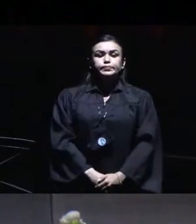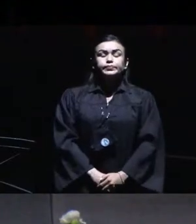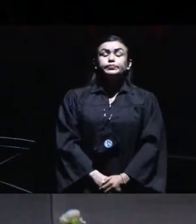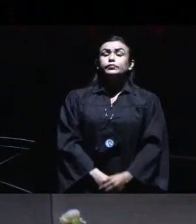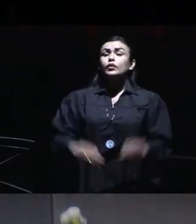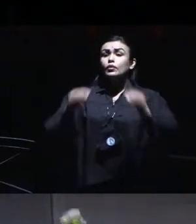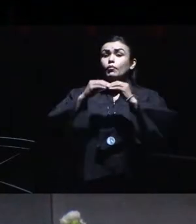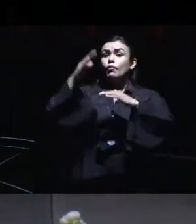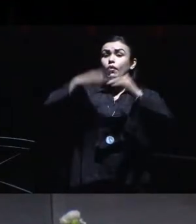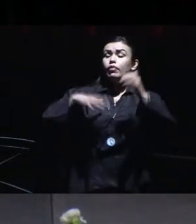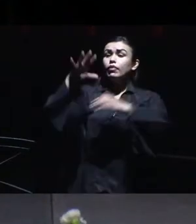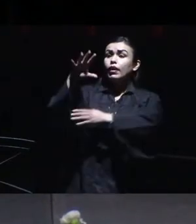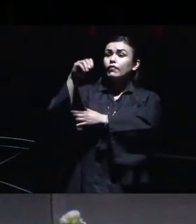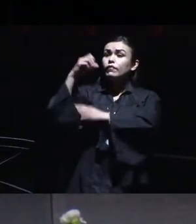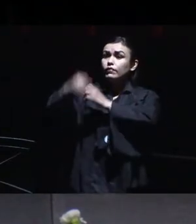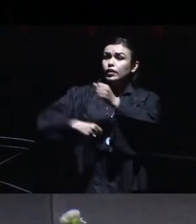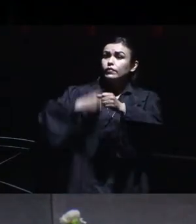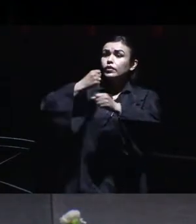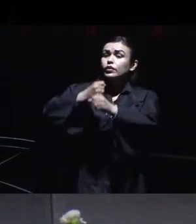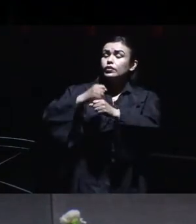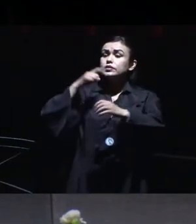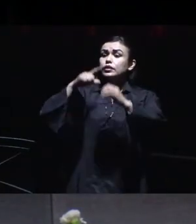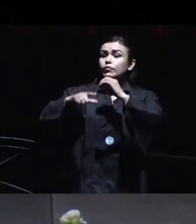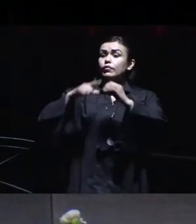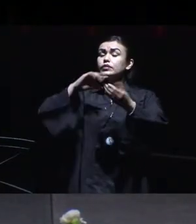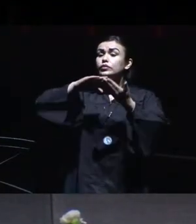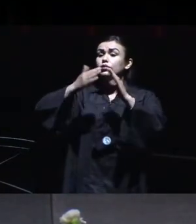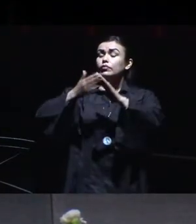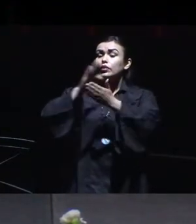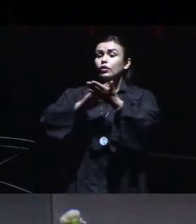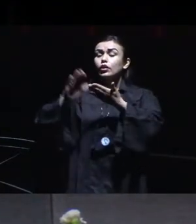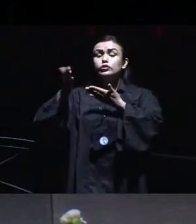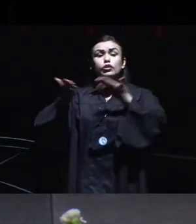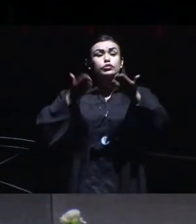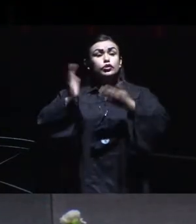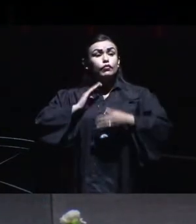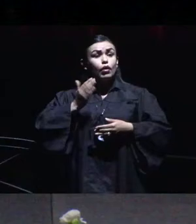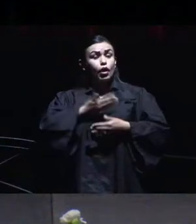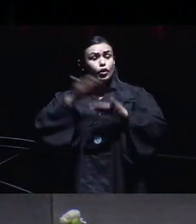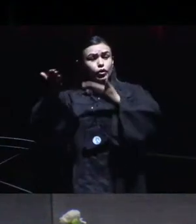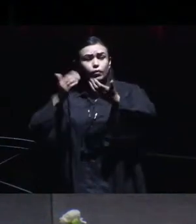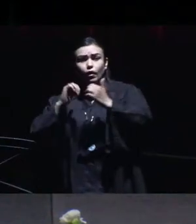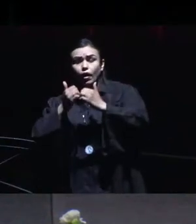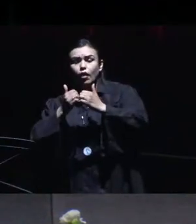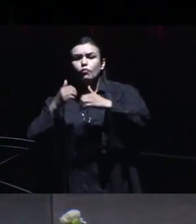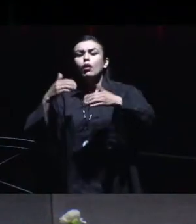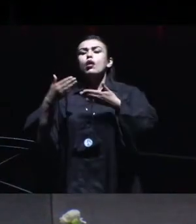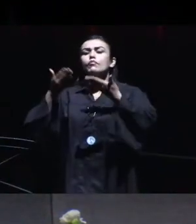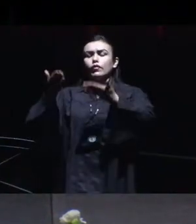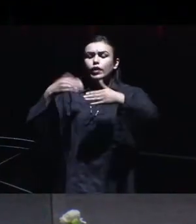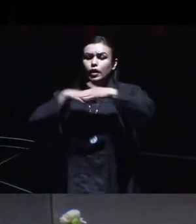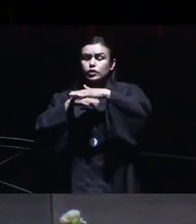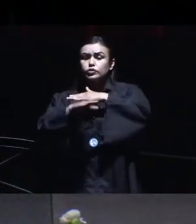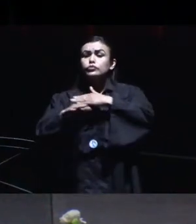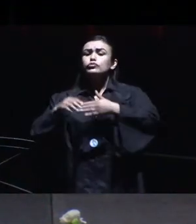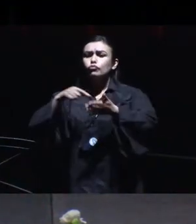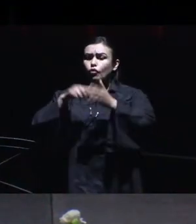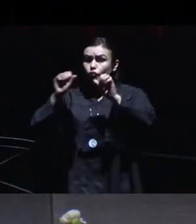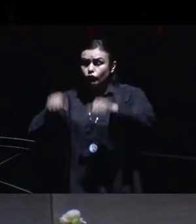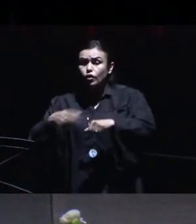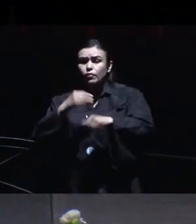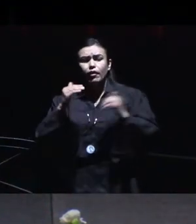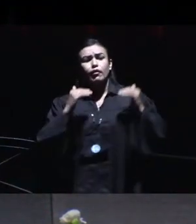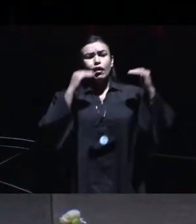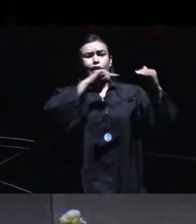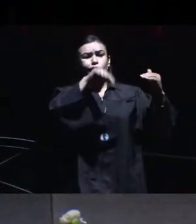For more than 50 years, El Paso Community College has served our community by providing access to affordable and high-quality